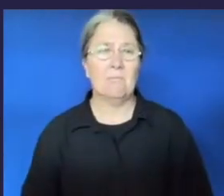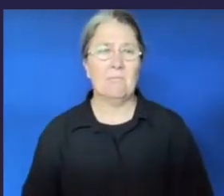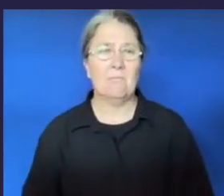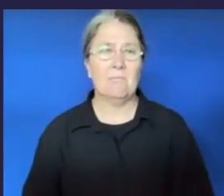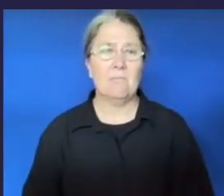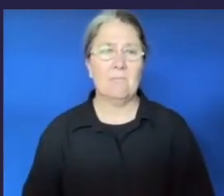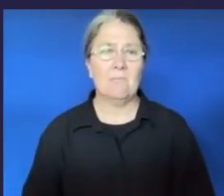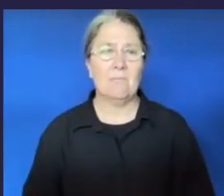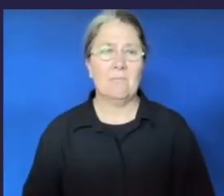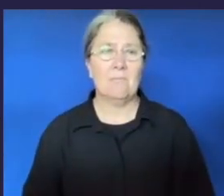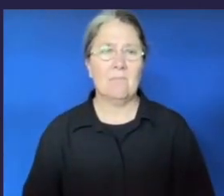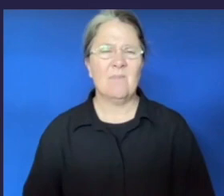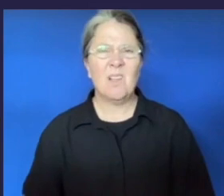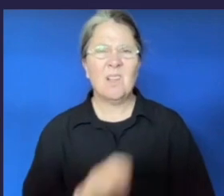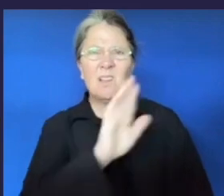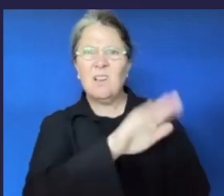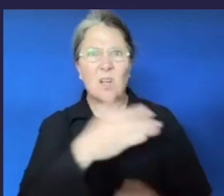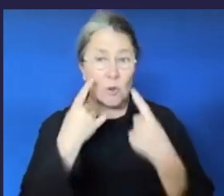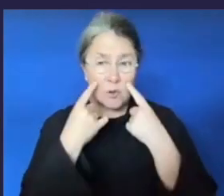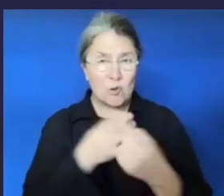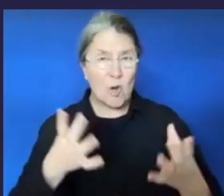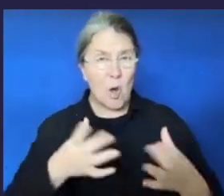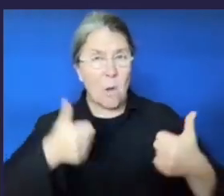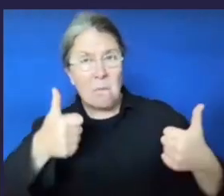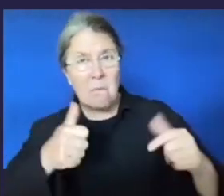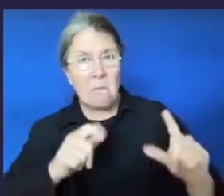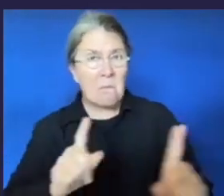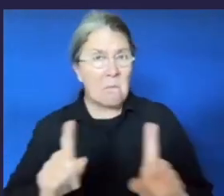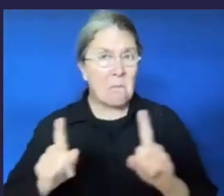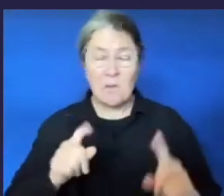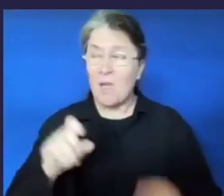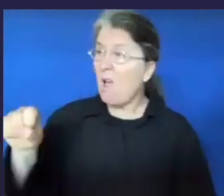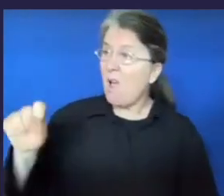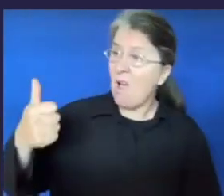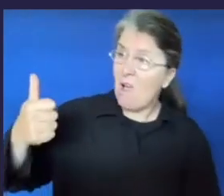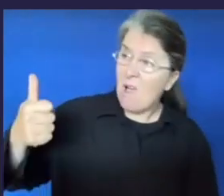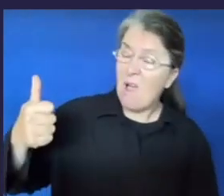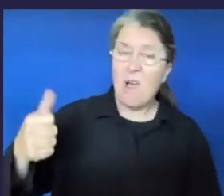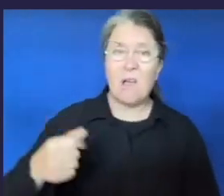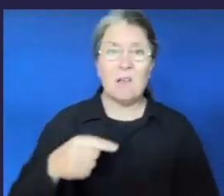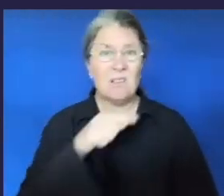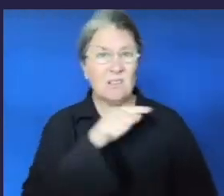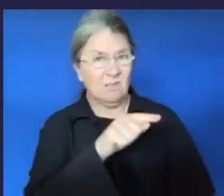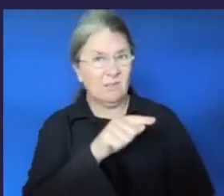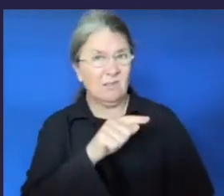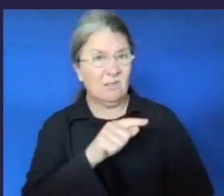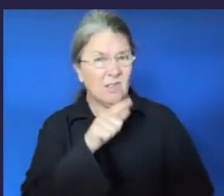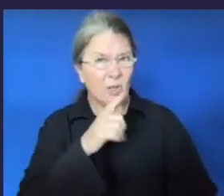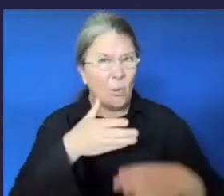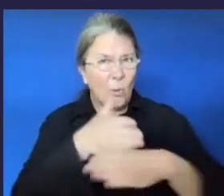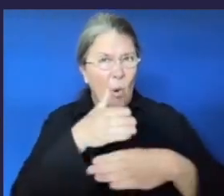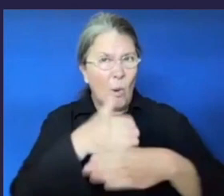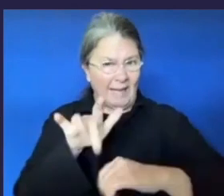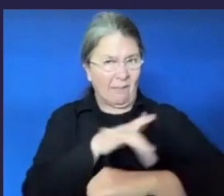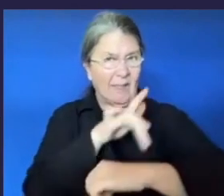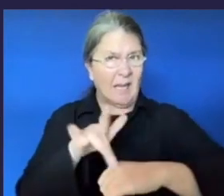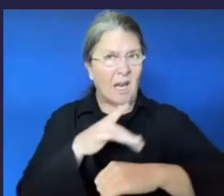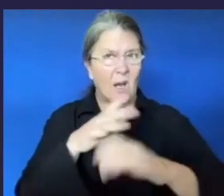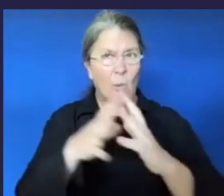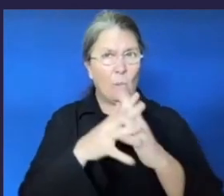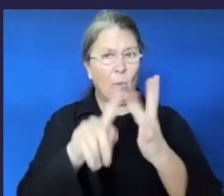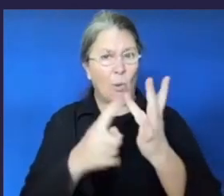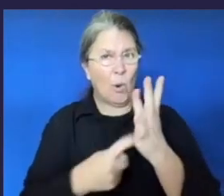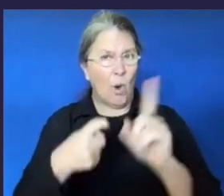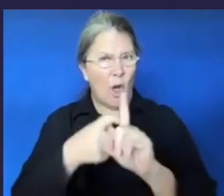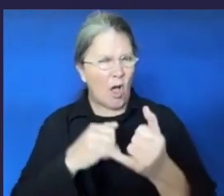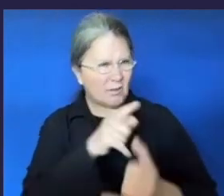How's the show going? Getting there. Yeah? Yeah. I heard you're working with TheatreWorks. Yes. So exciting! Photos of